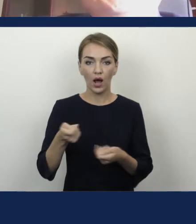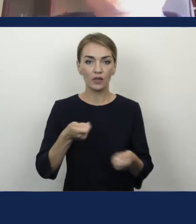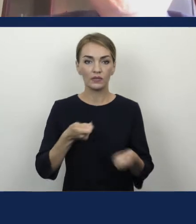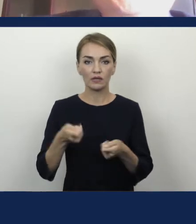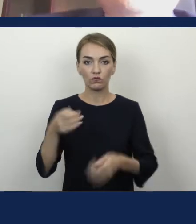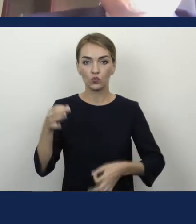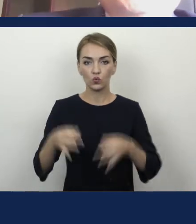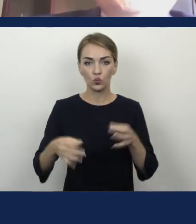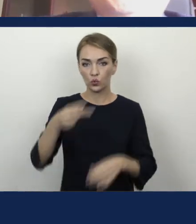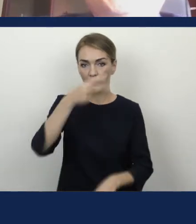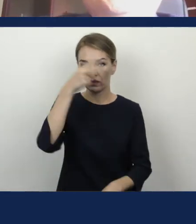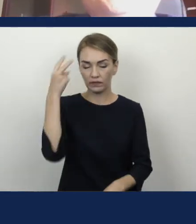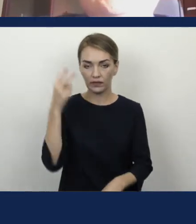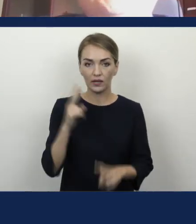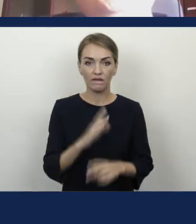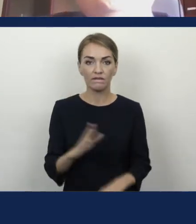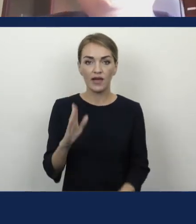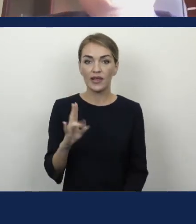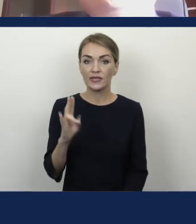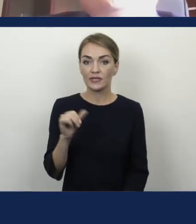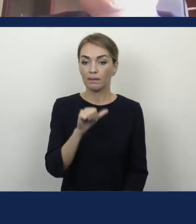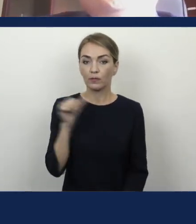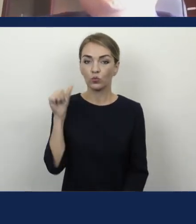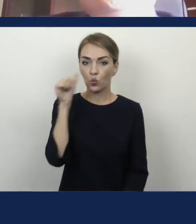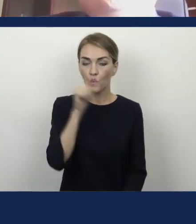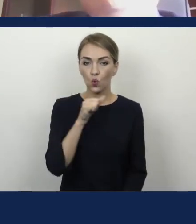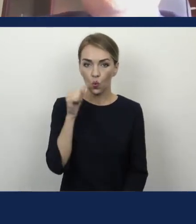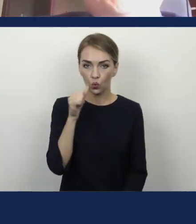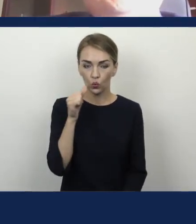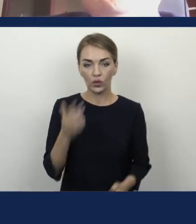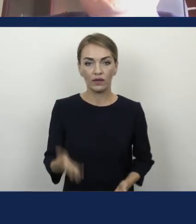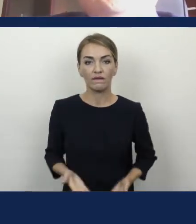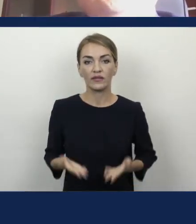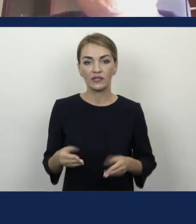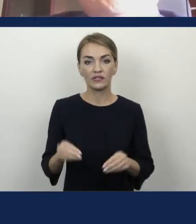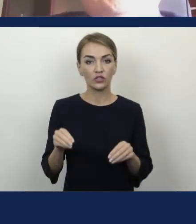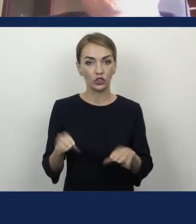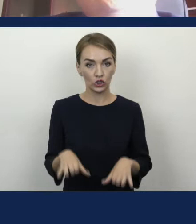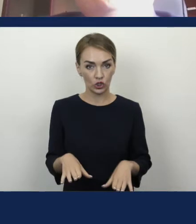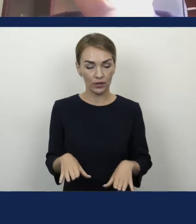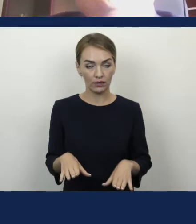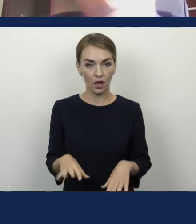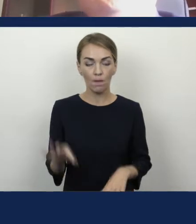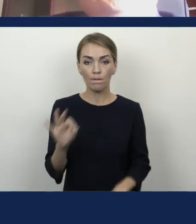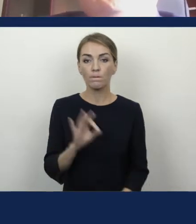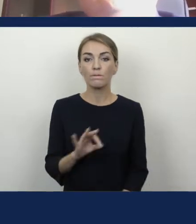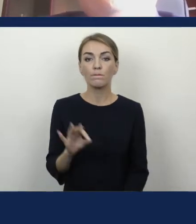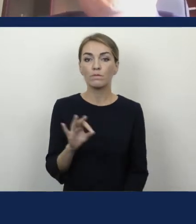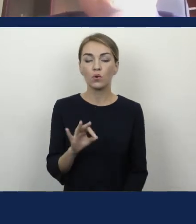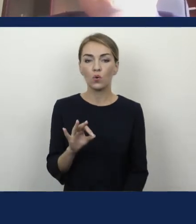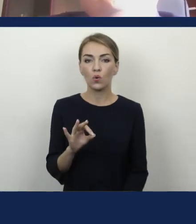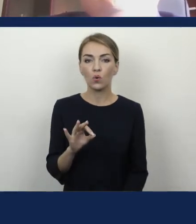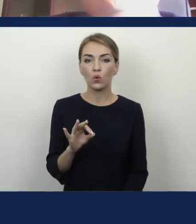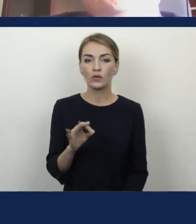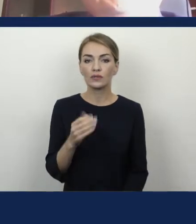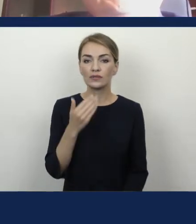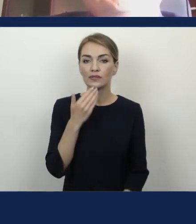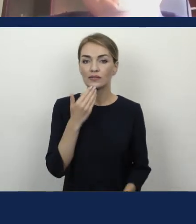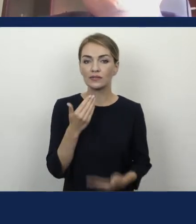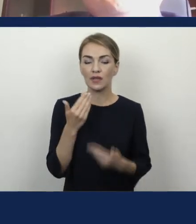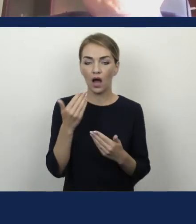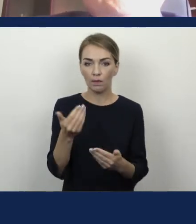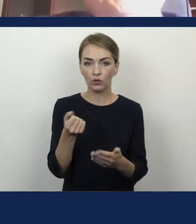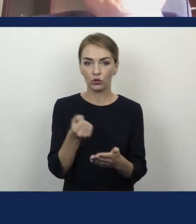in September last year issued a decision to make an inquiry to the European Court of Human